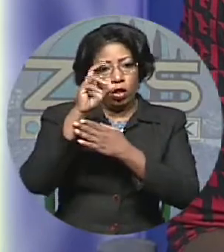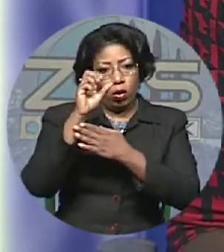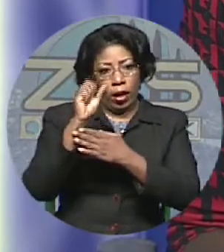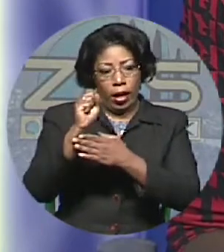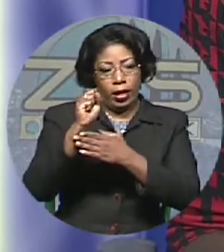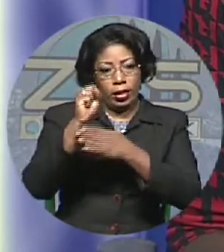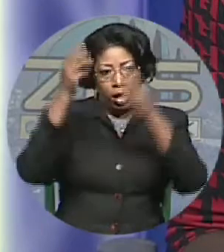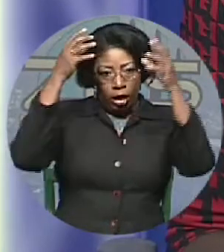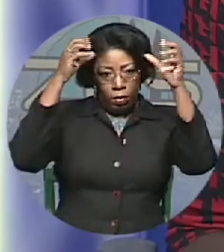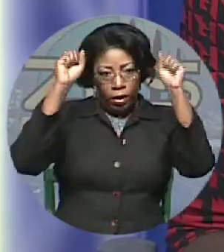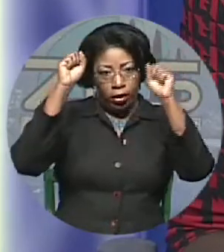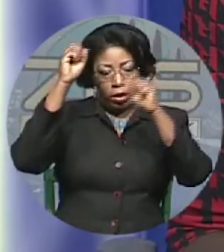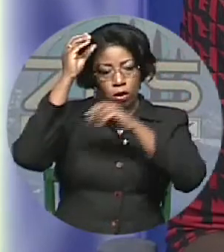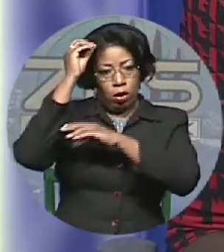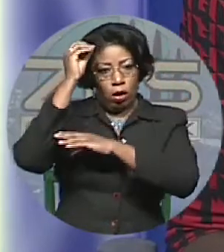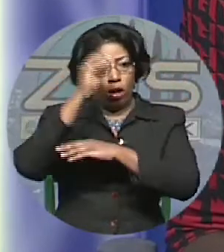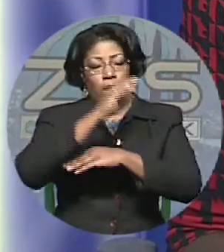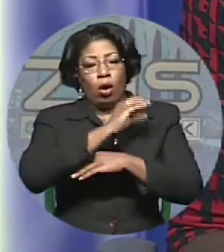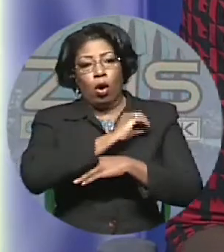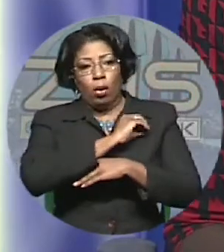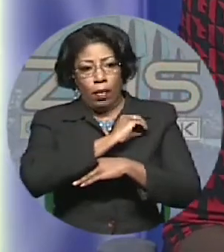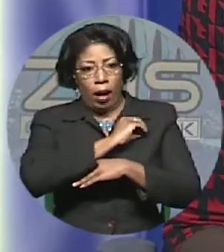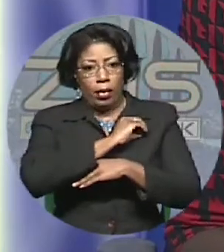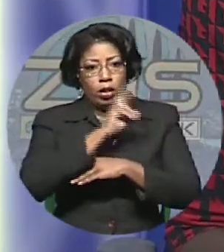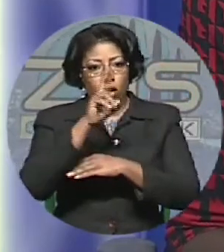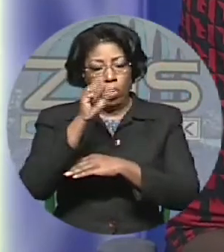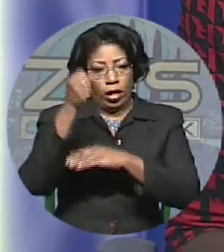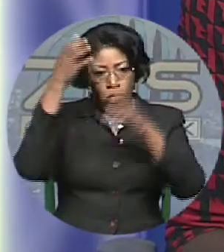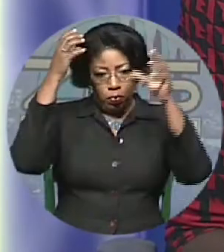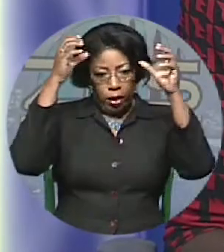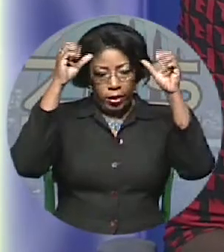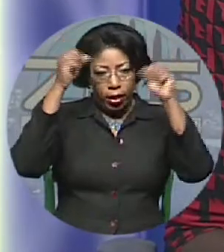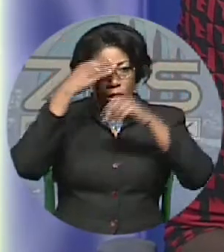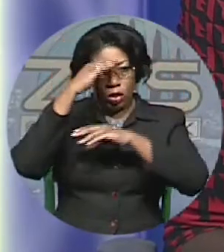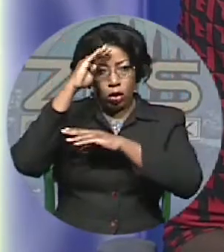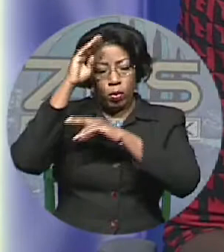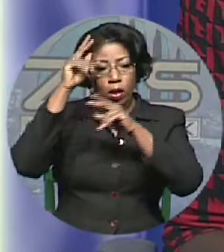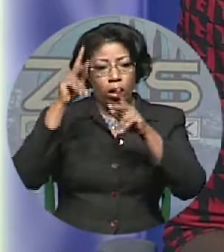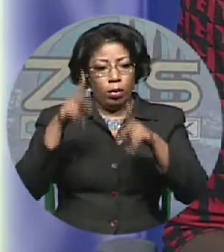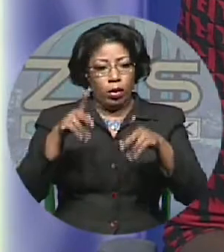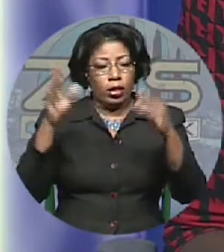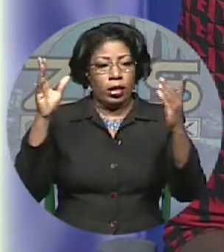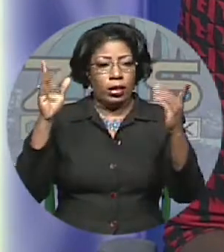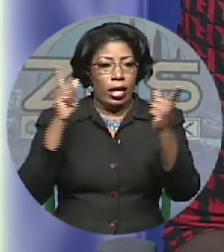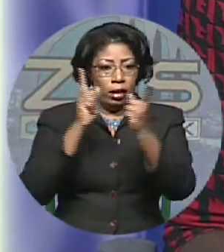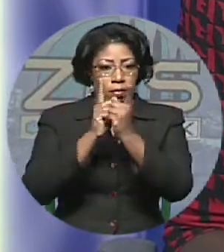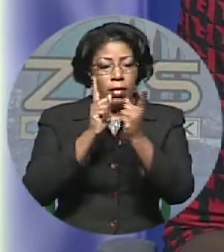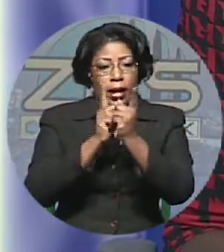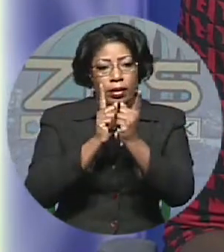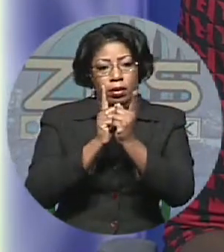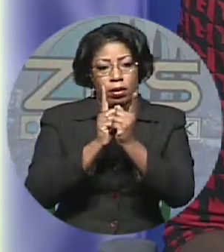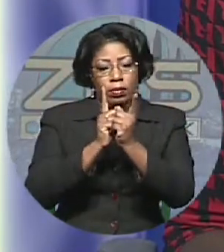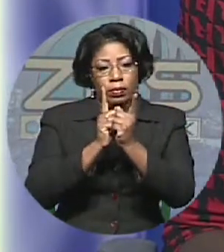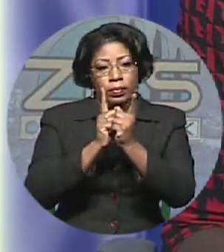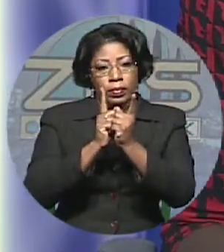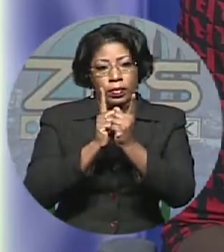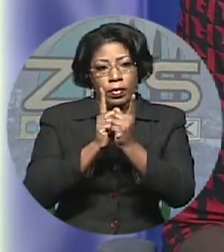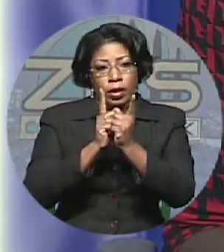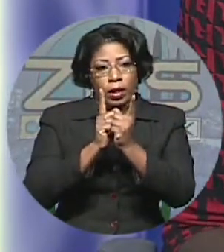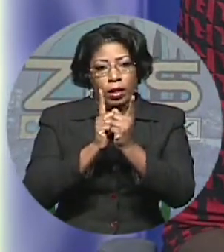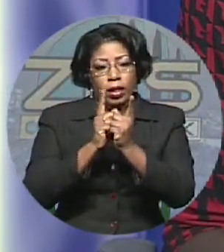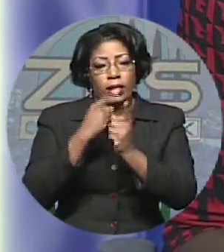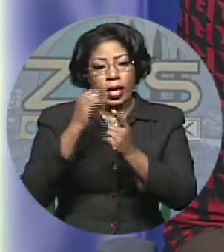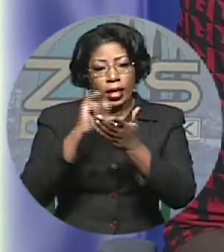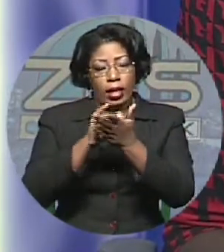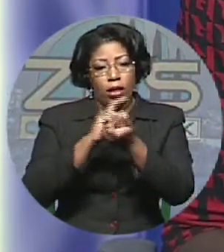Barack Obama. The event was historic as the U.S. president and his Cuban counterpart met face-to-face in a cordial exchange, vowing